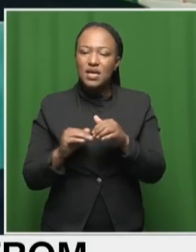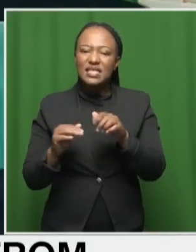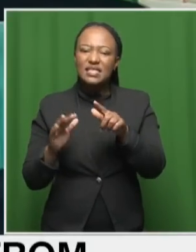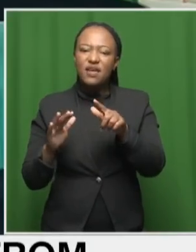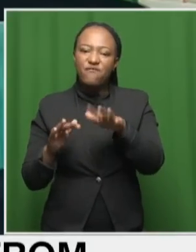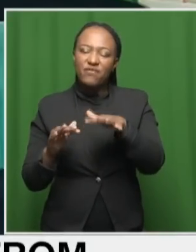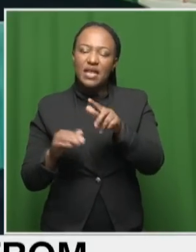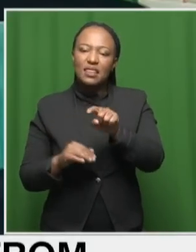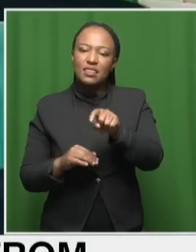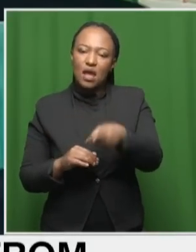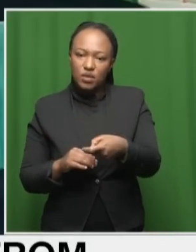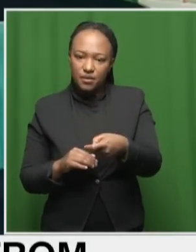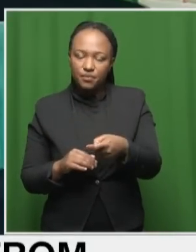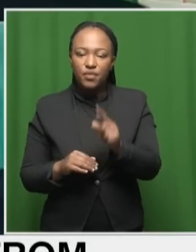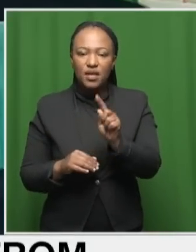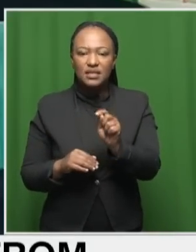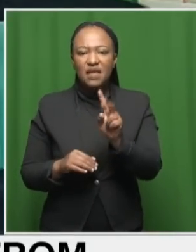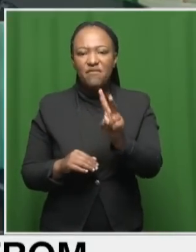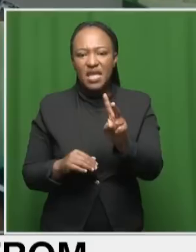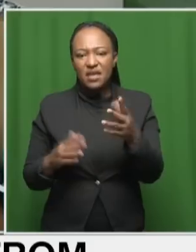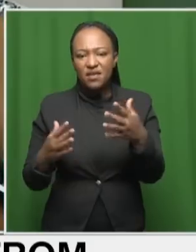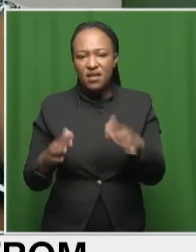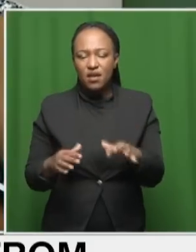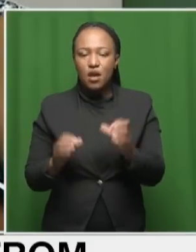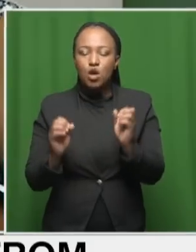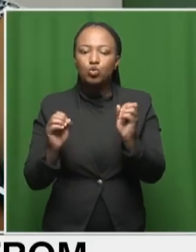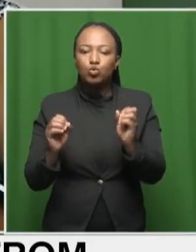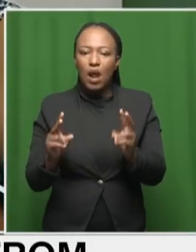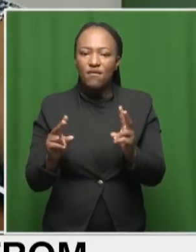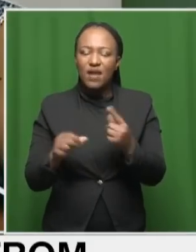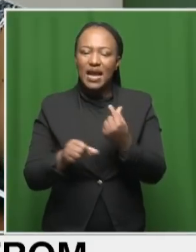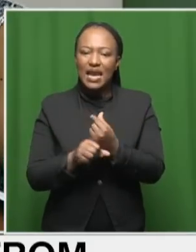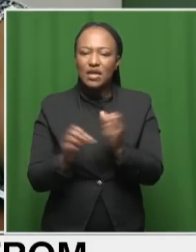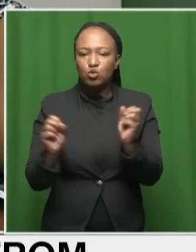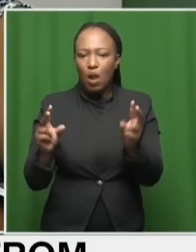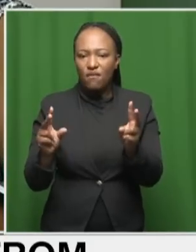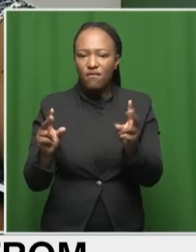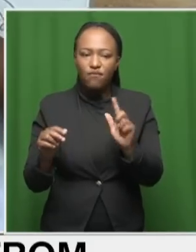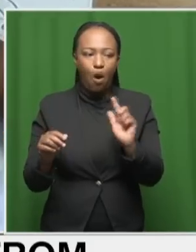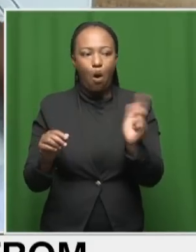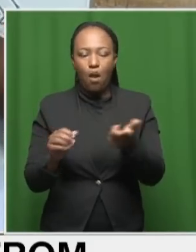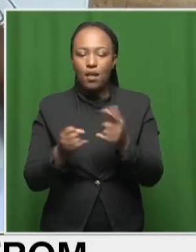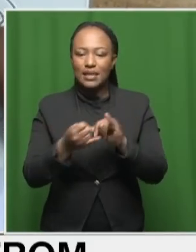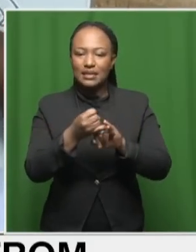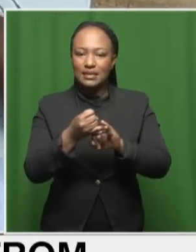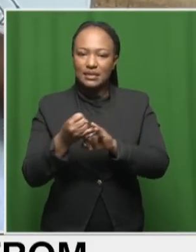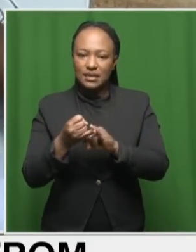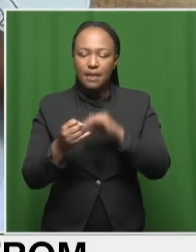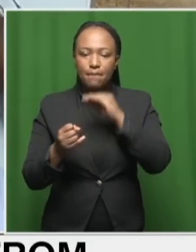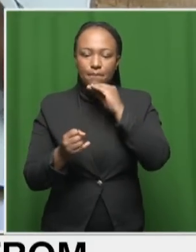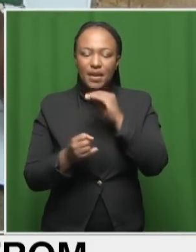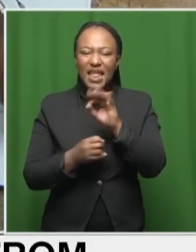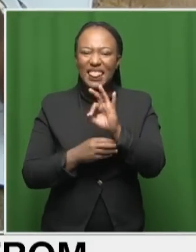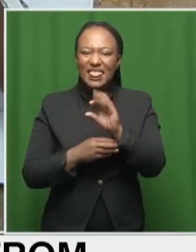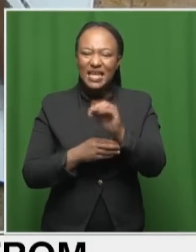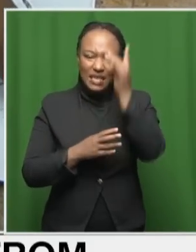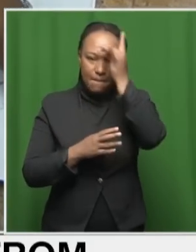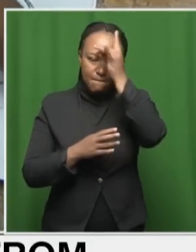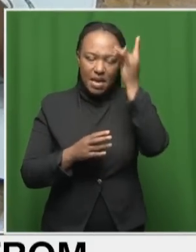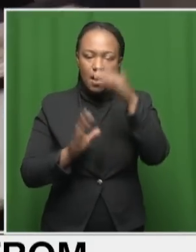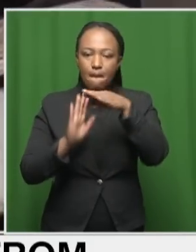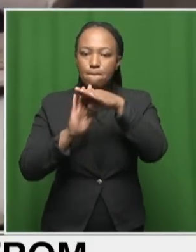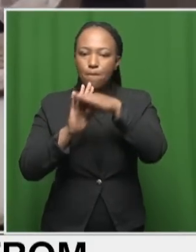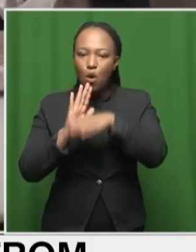at the television channel, that television channel was meant to target 12 grades and all of the subjects, which means that you've got less than 30 minutes of programming